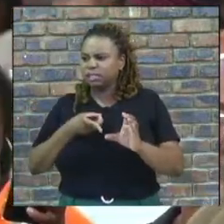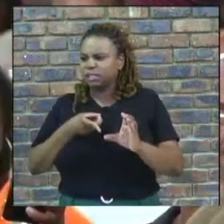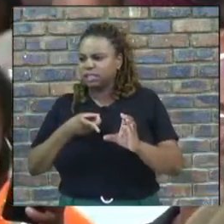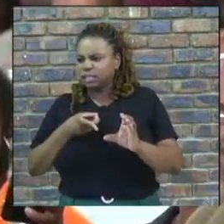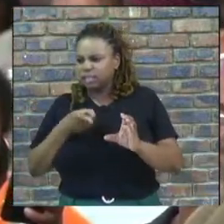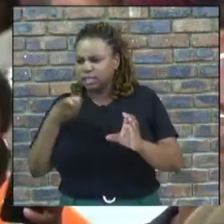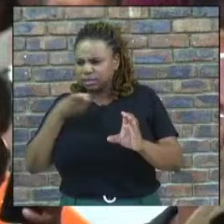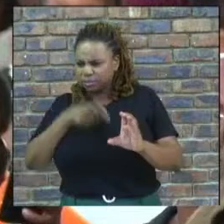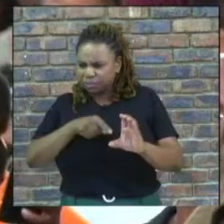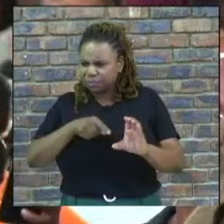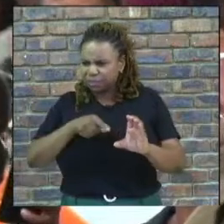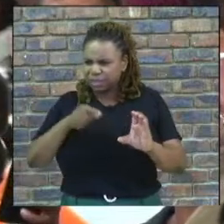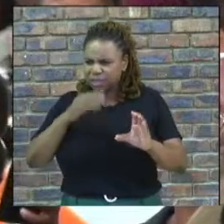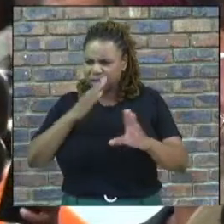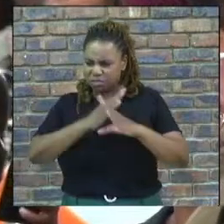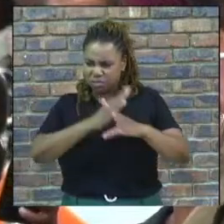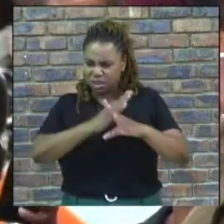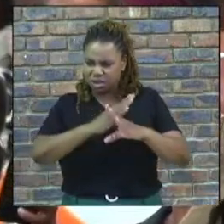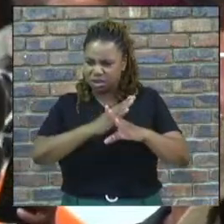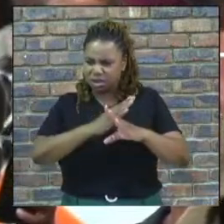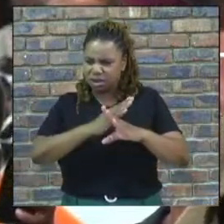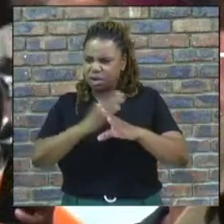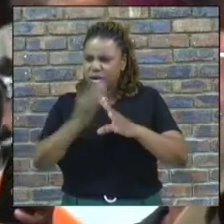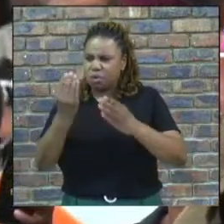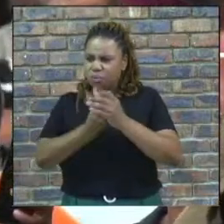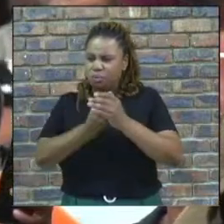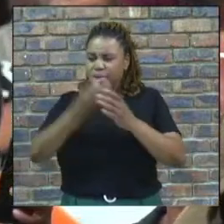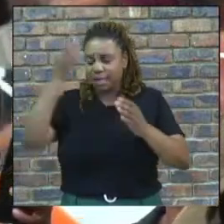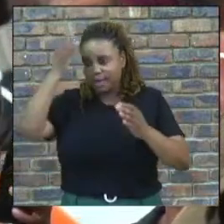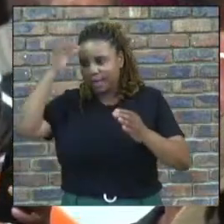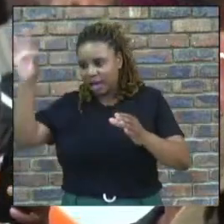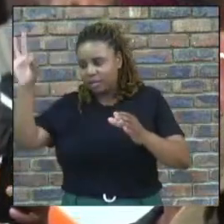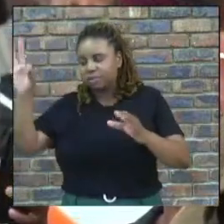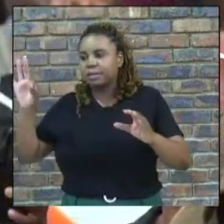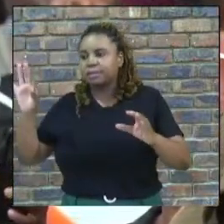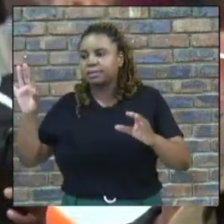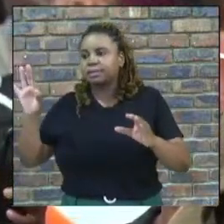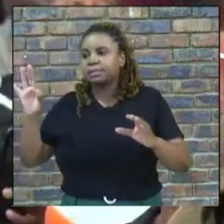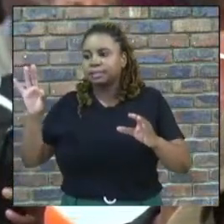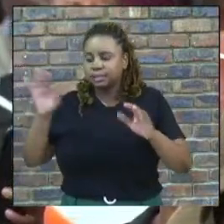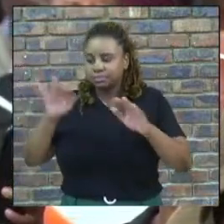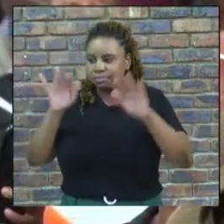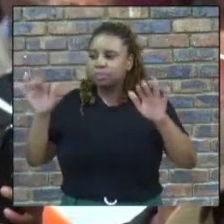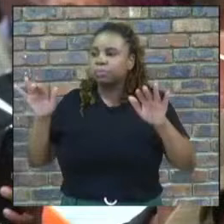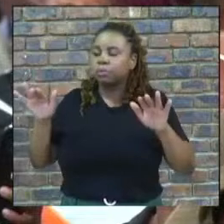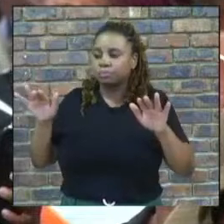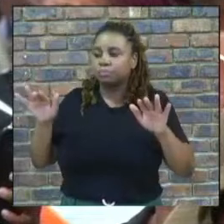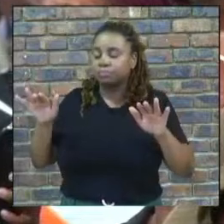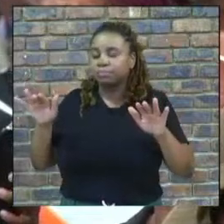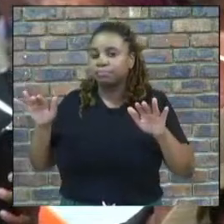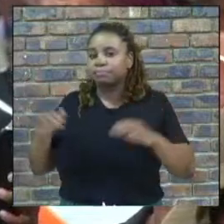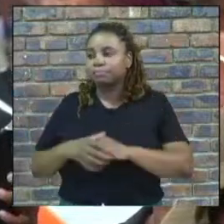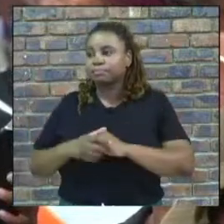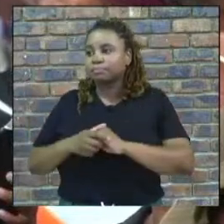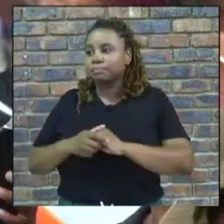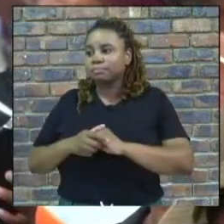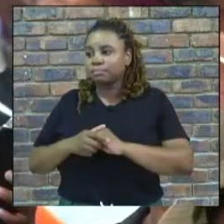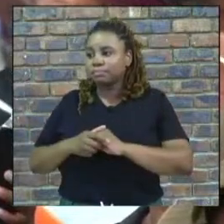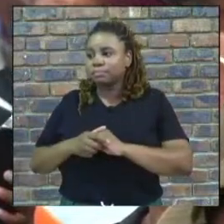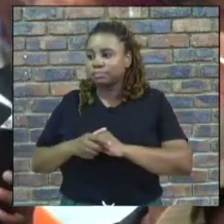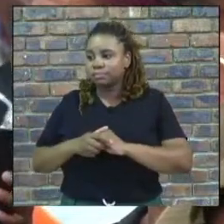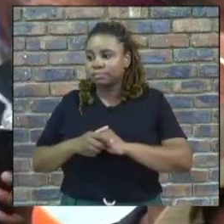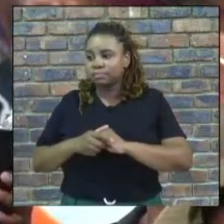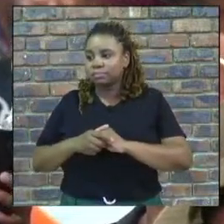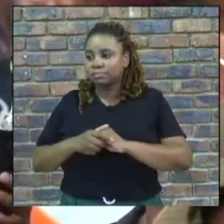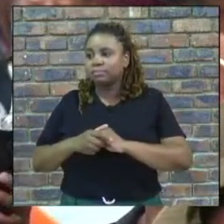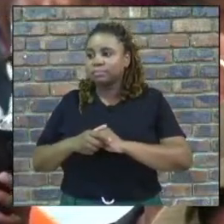capital babayekele indaba zamalokhunjana zamalokhunjana ama benefits sebadila